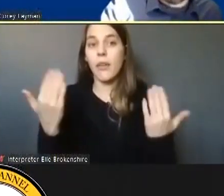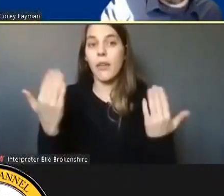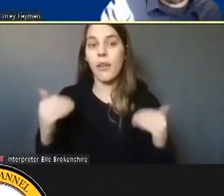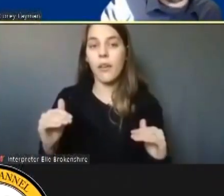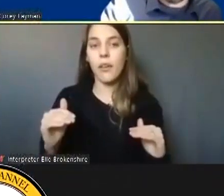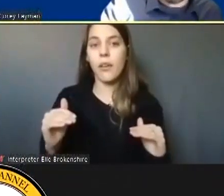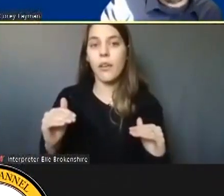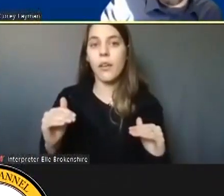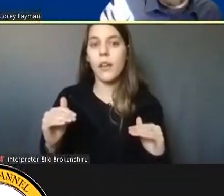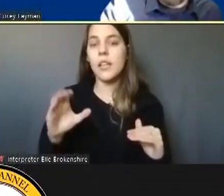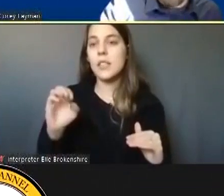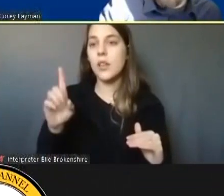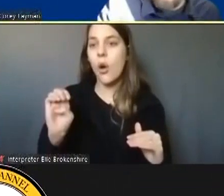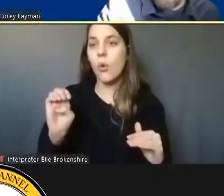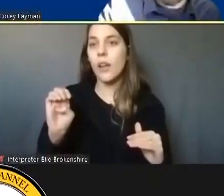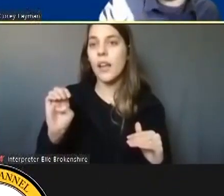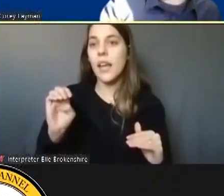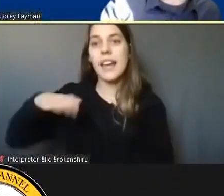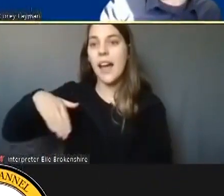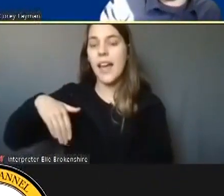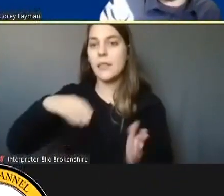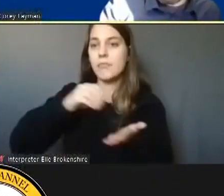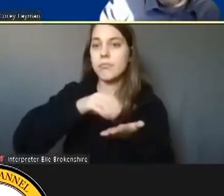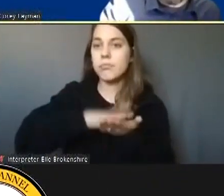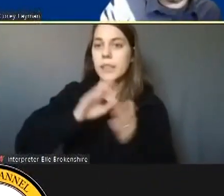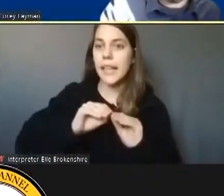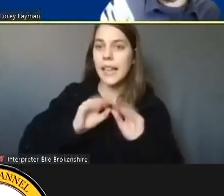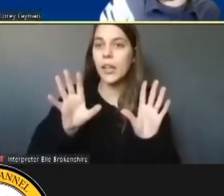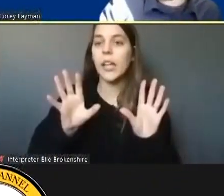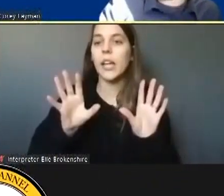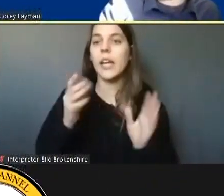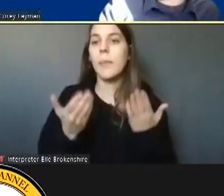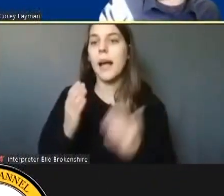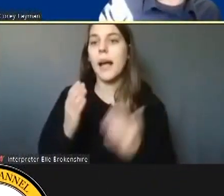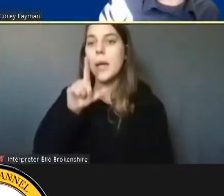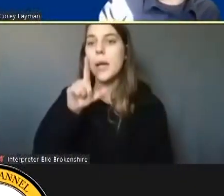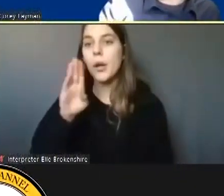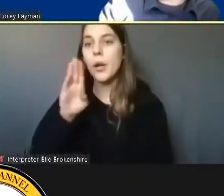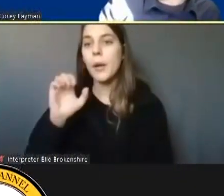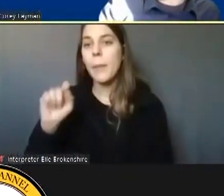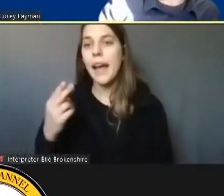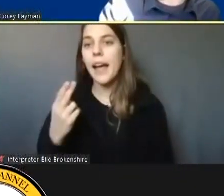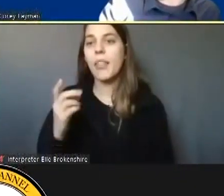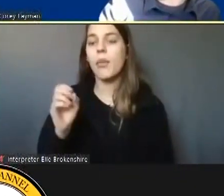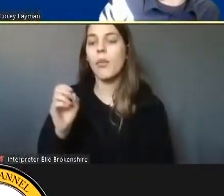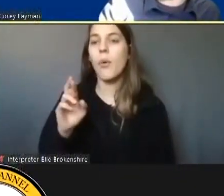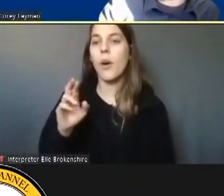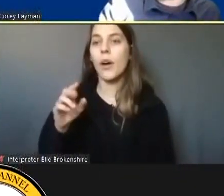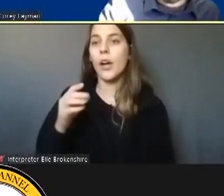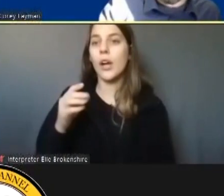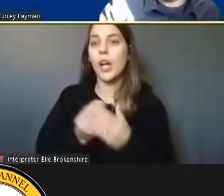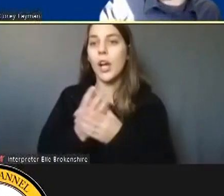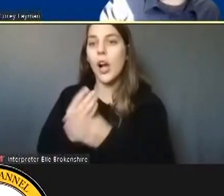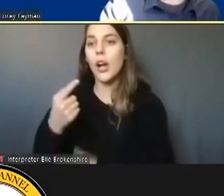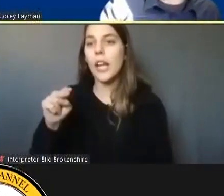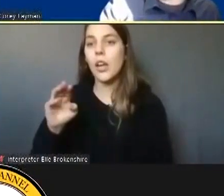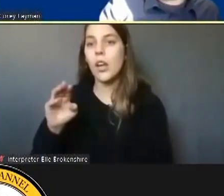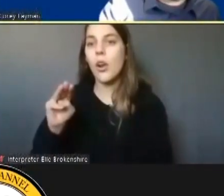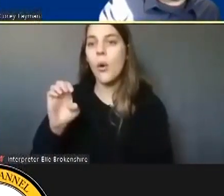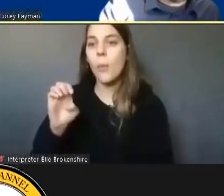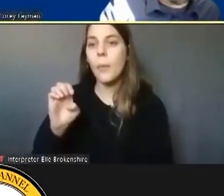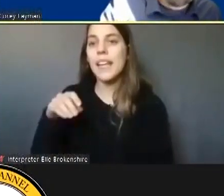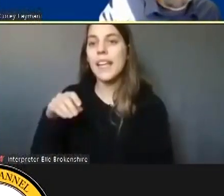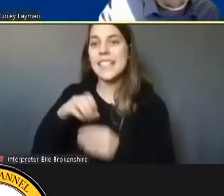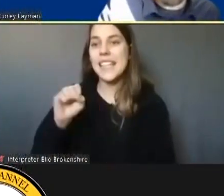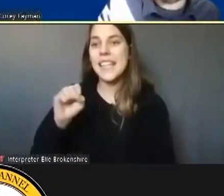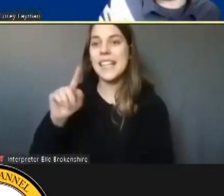that, let's say, perhaps your bird bath or your garden gnome is within a setback. While we've never required